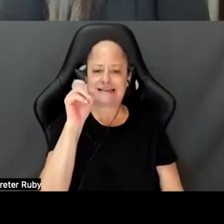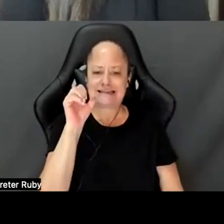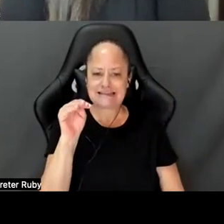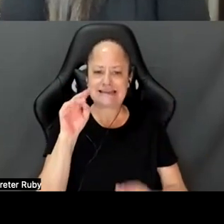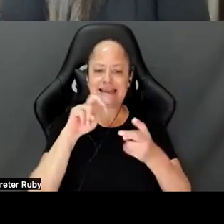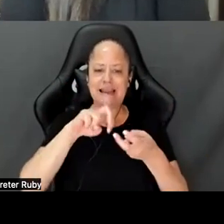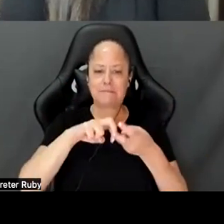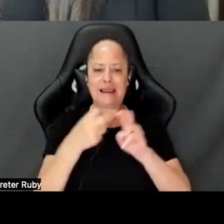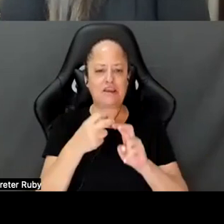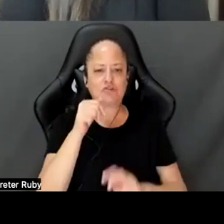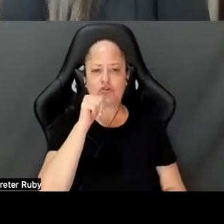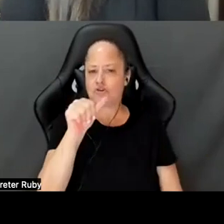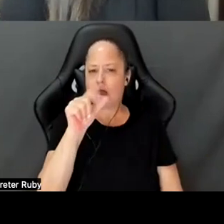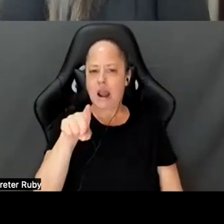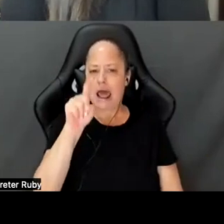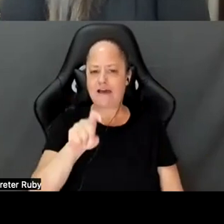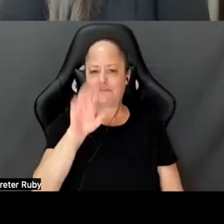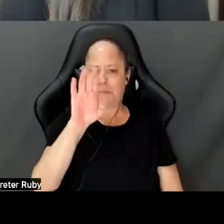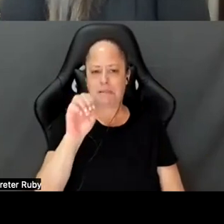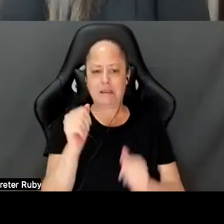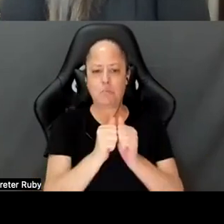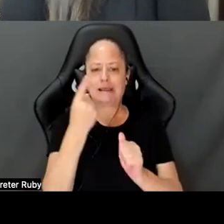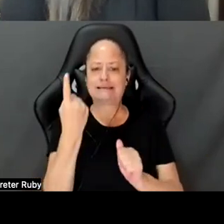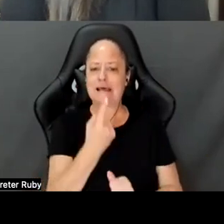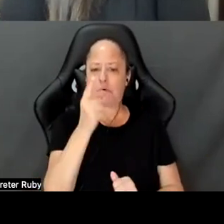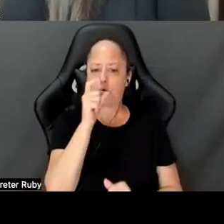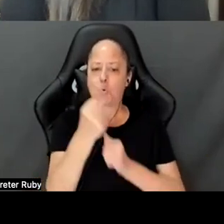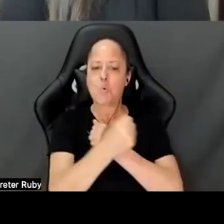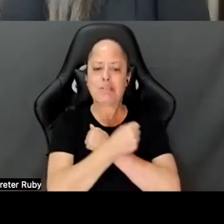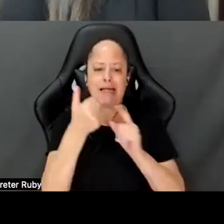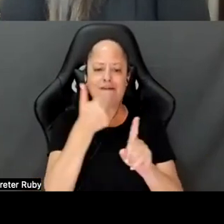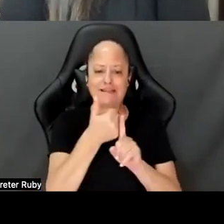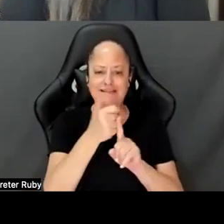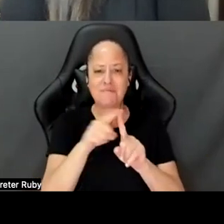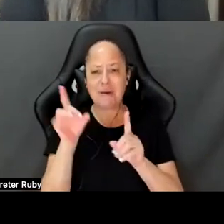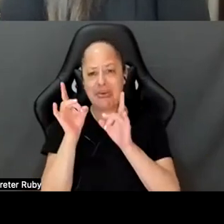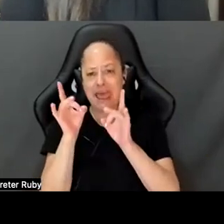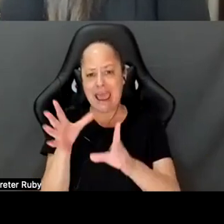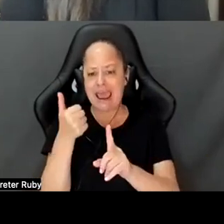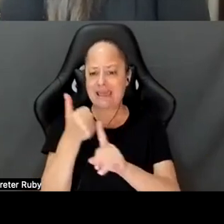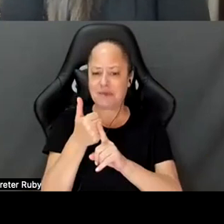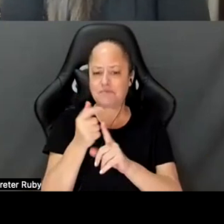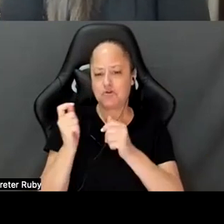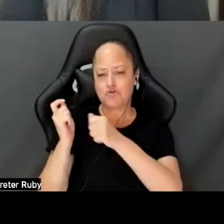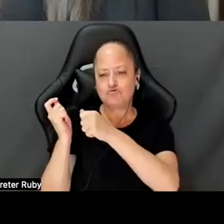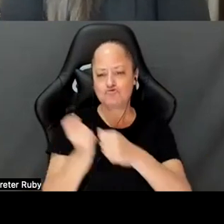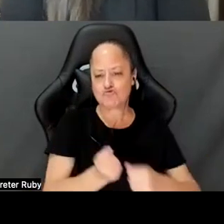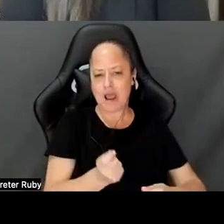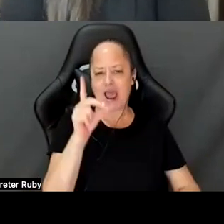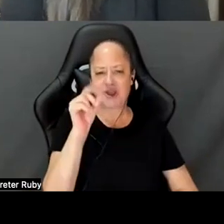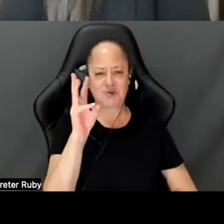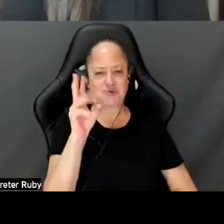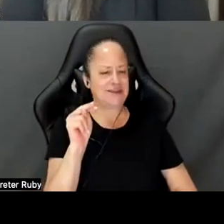you have to only be with someone who loves themselves, but if they hate themselves and they're trying to drag you down with them, that's a red